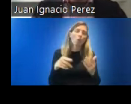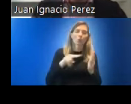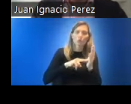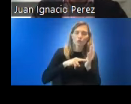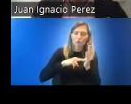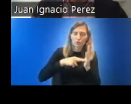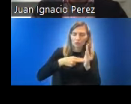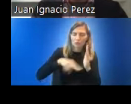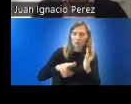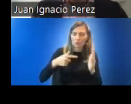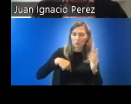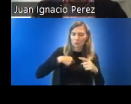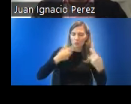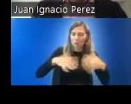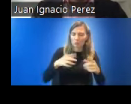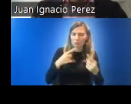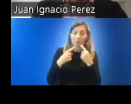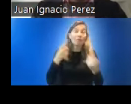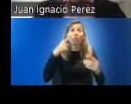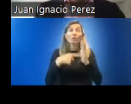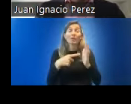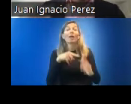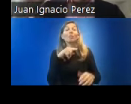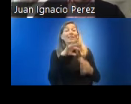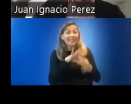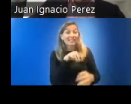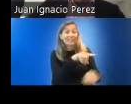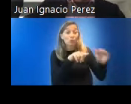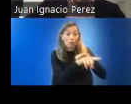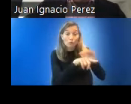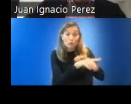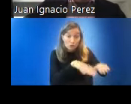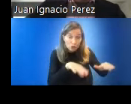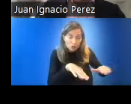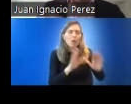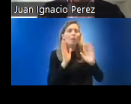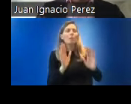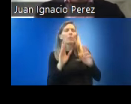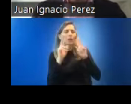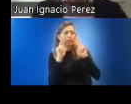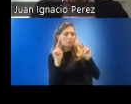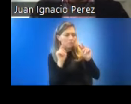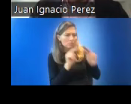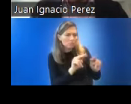if it is about refugee children, we might want to seek